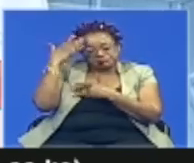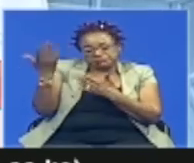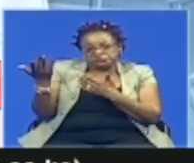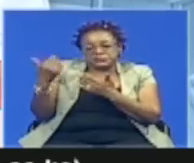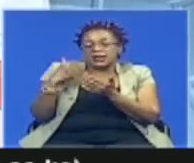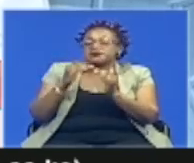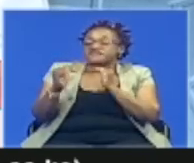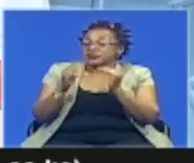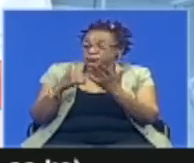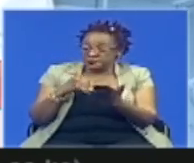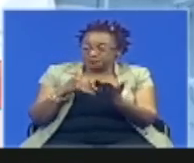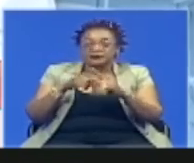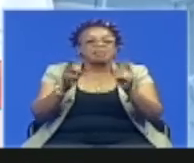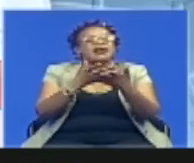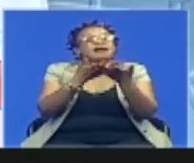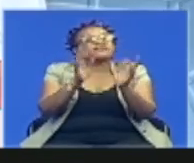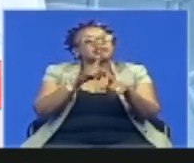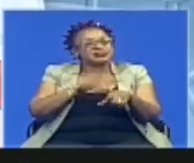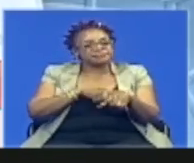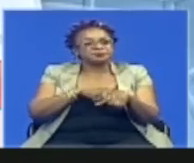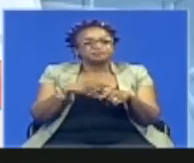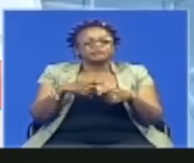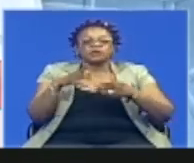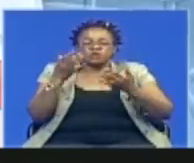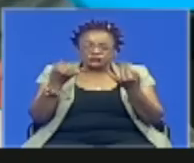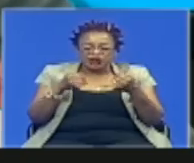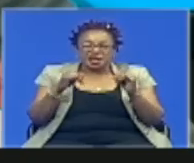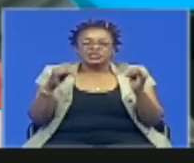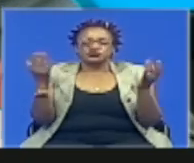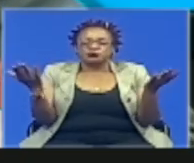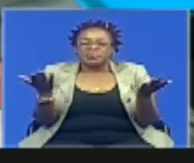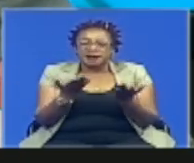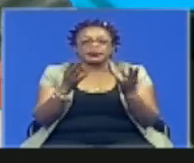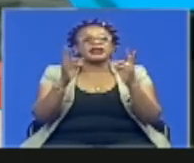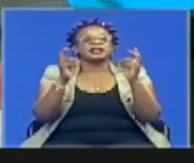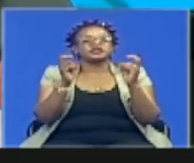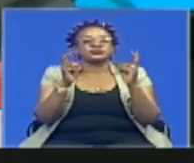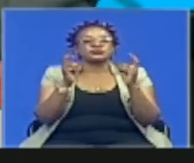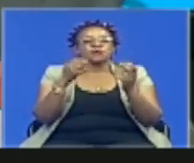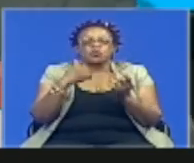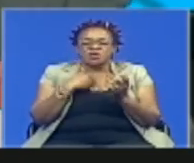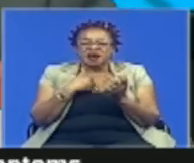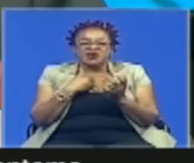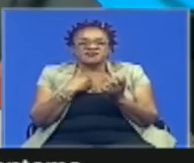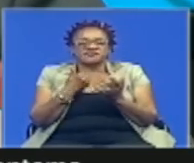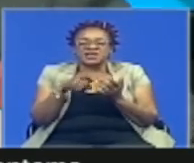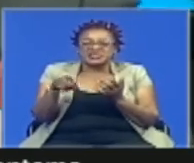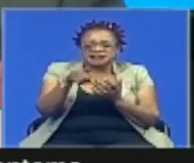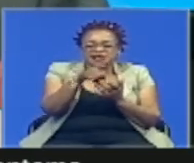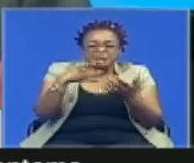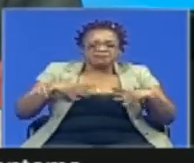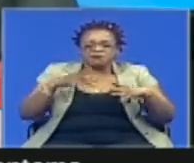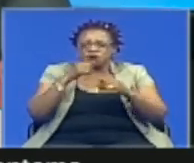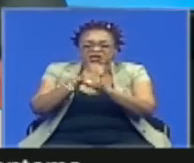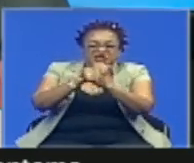him. But every time you seem to bring out the real issues, there are these gatekeepers who quickly